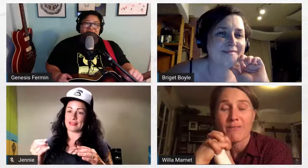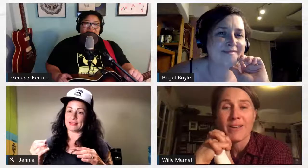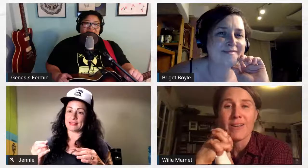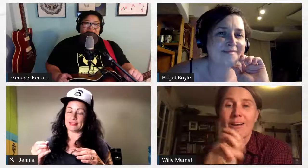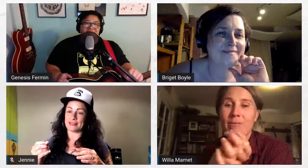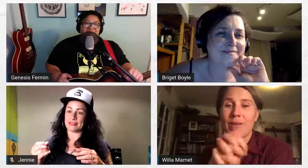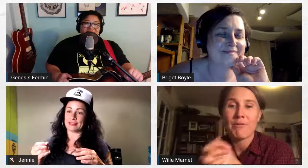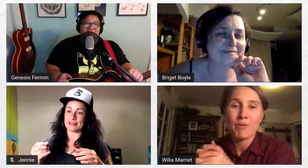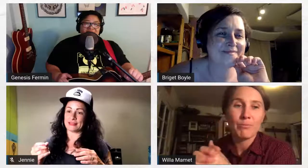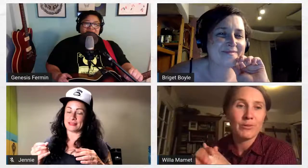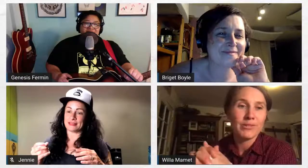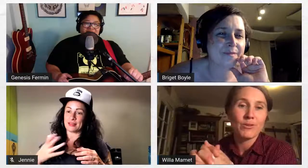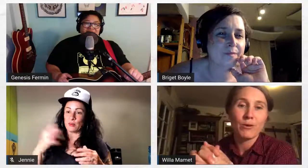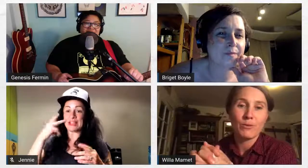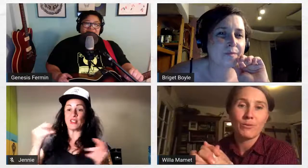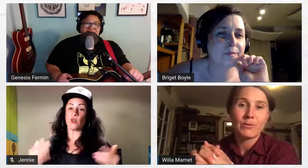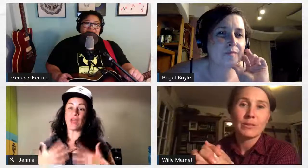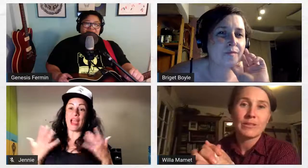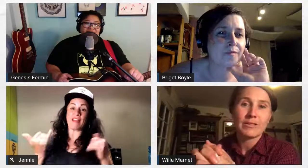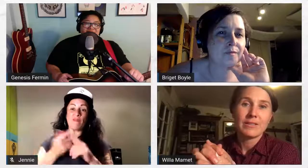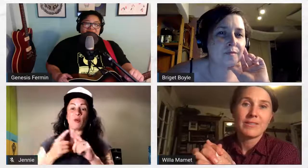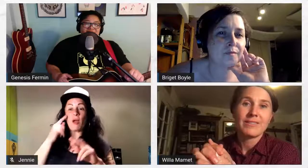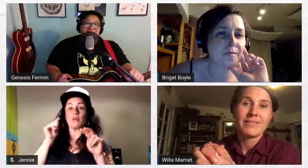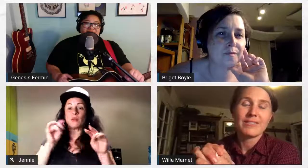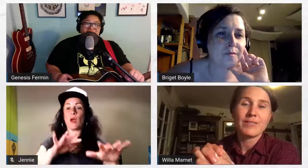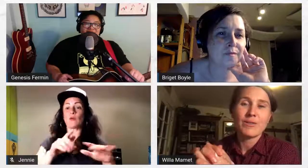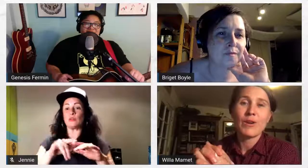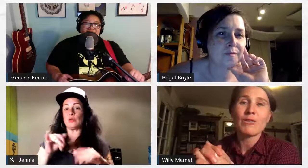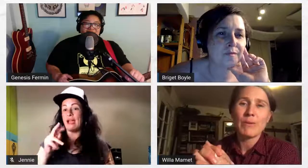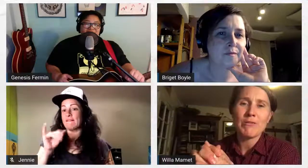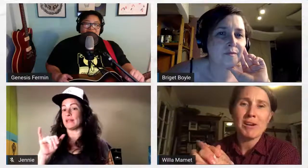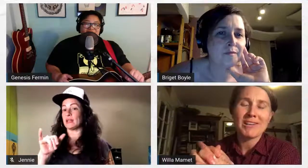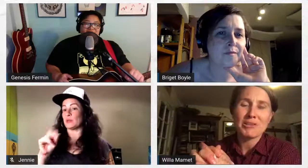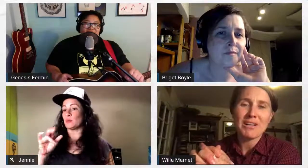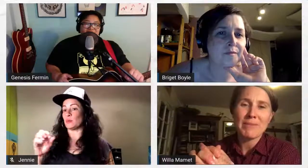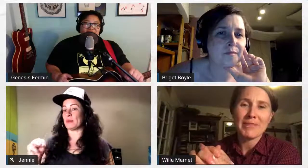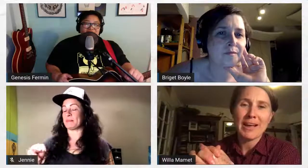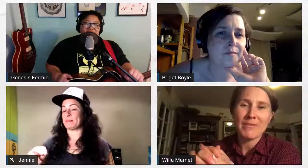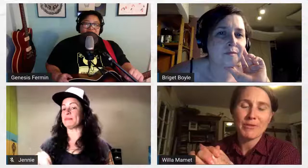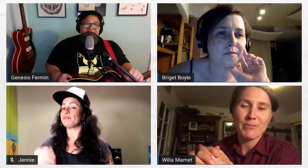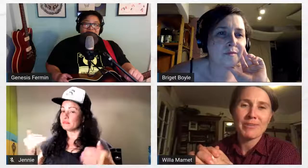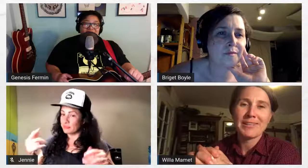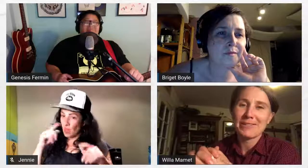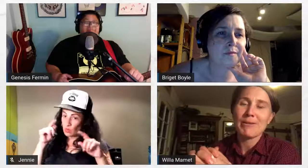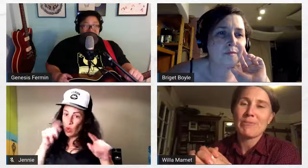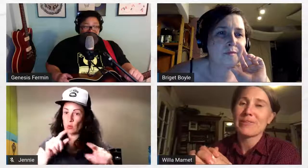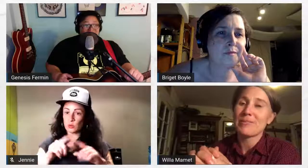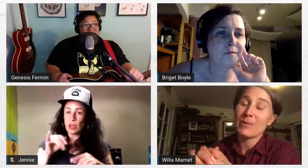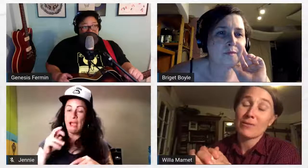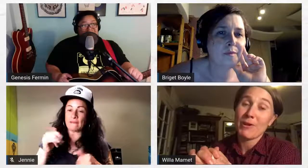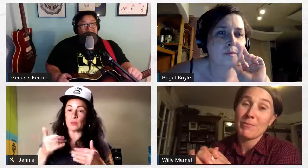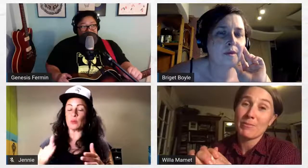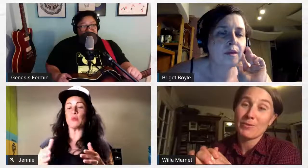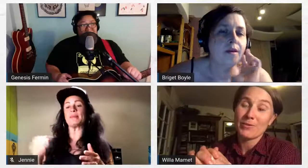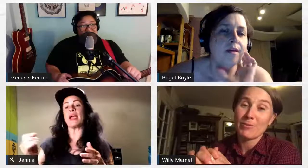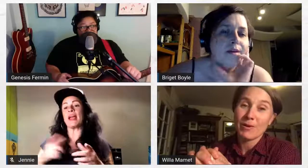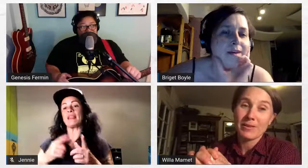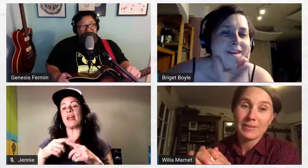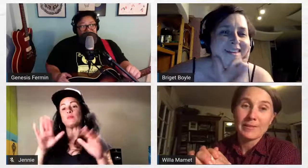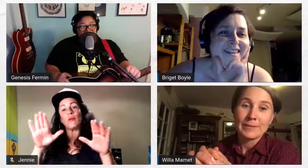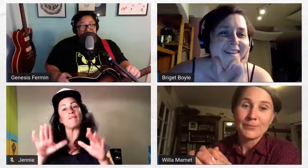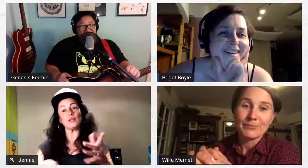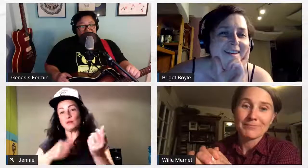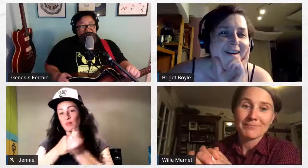thrive. Everyone, please go spend your money and your time at the Ivy Room. It's a great place to be and great people to